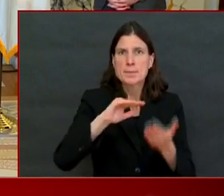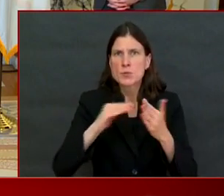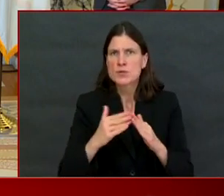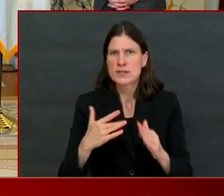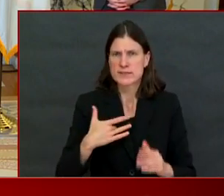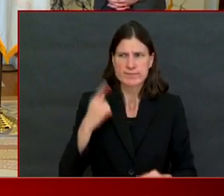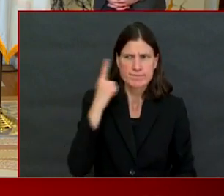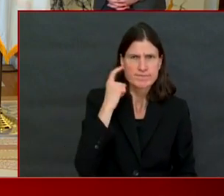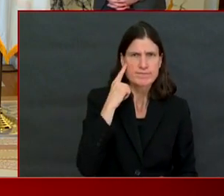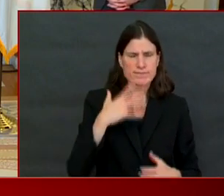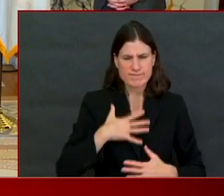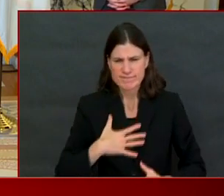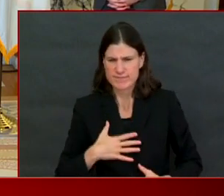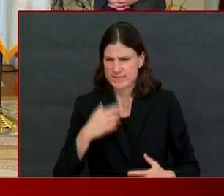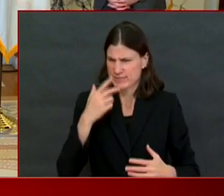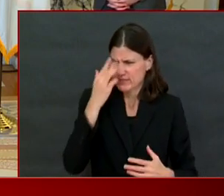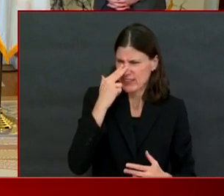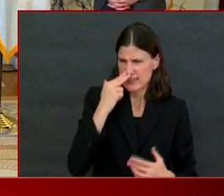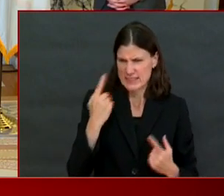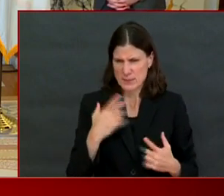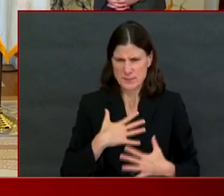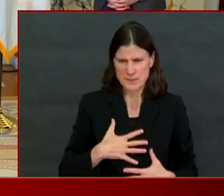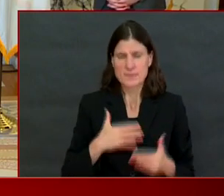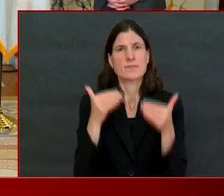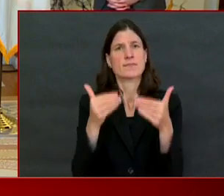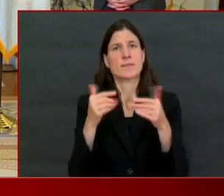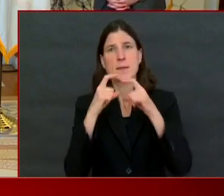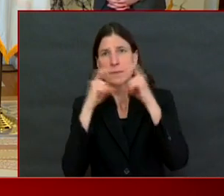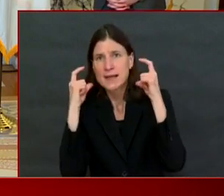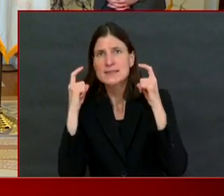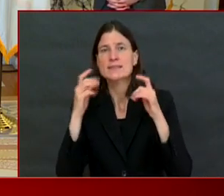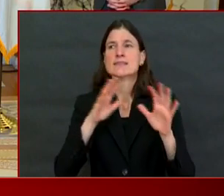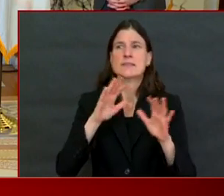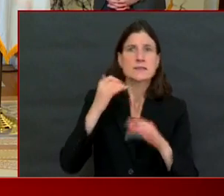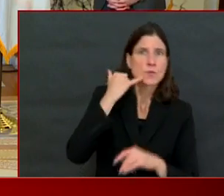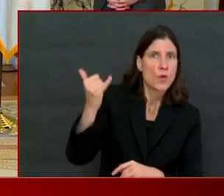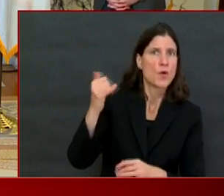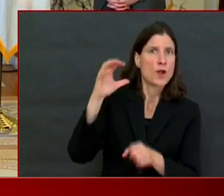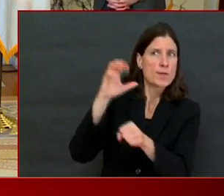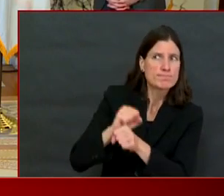do. So I'm happy to report that he and all of our team will